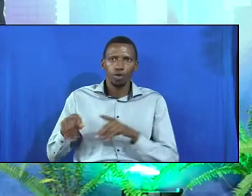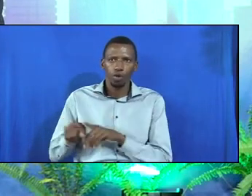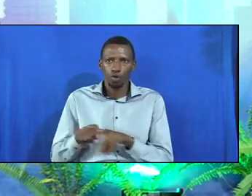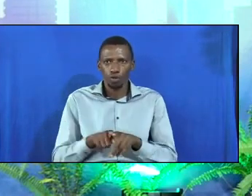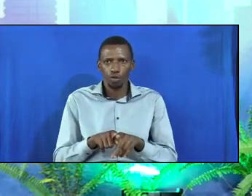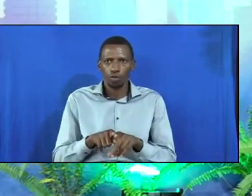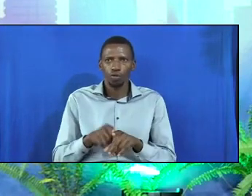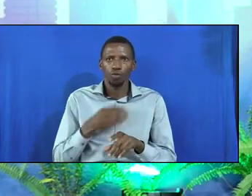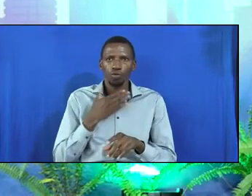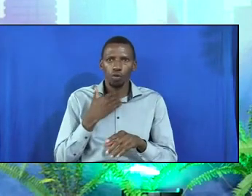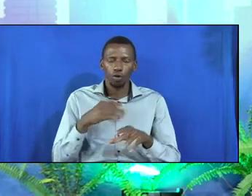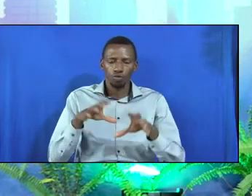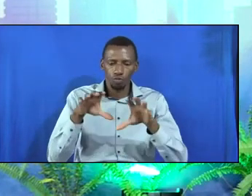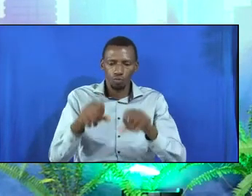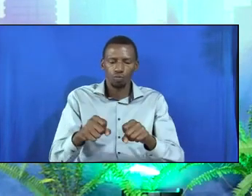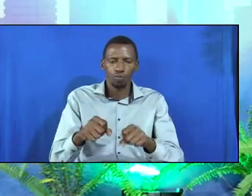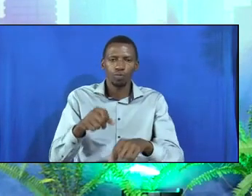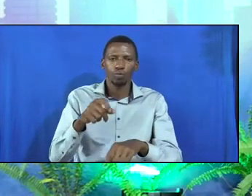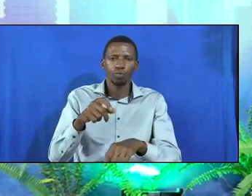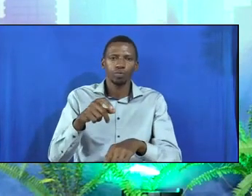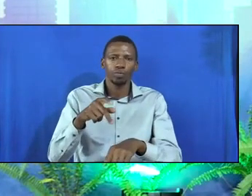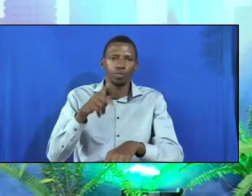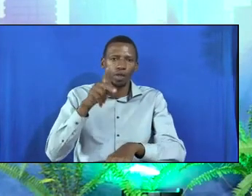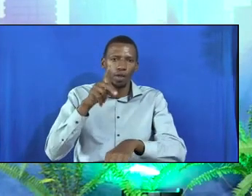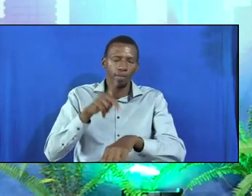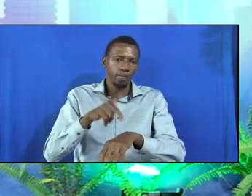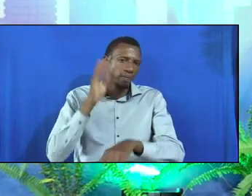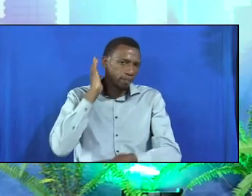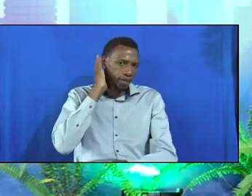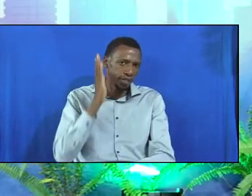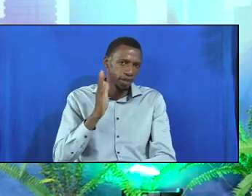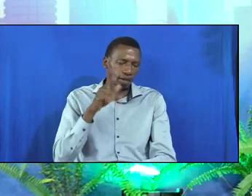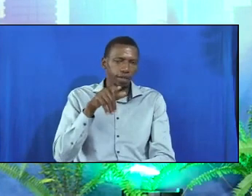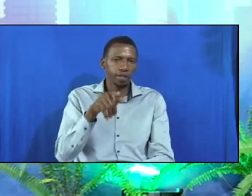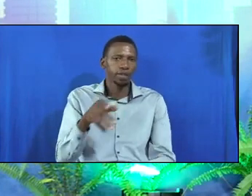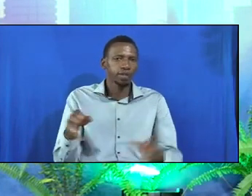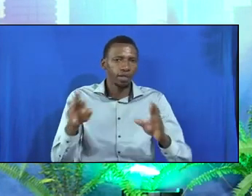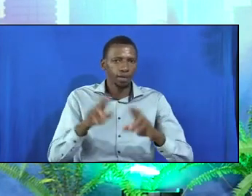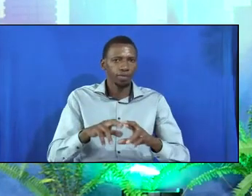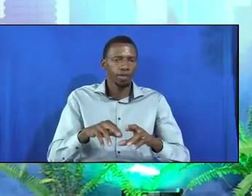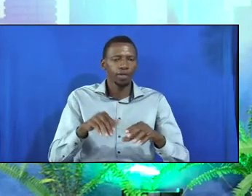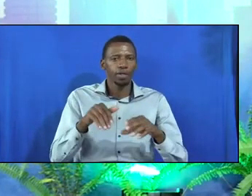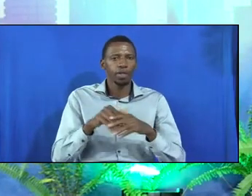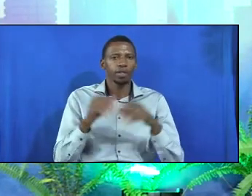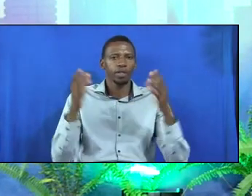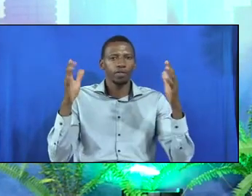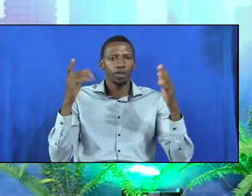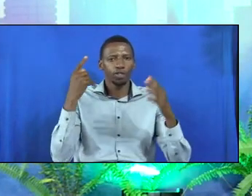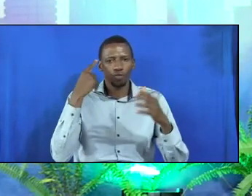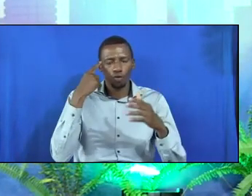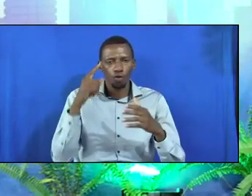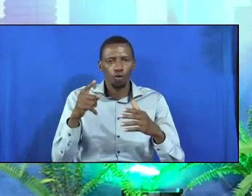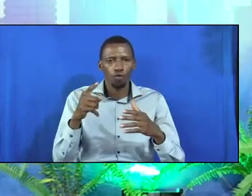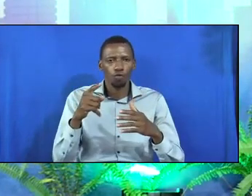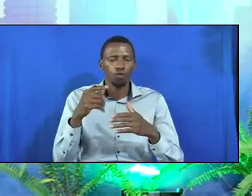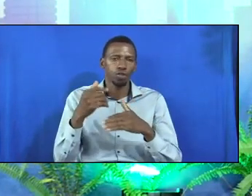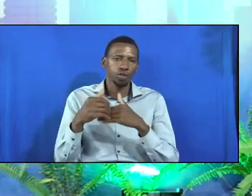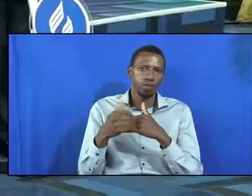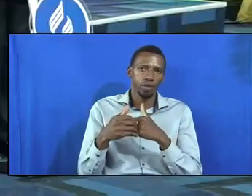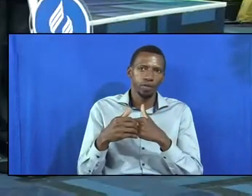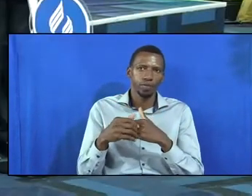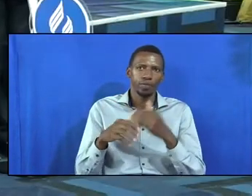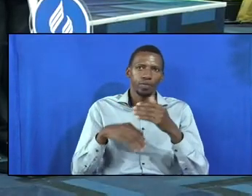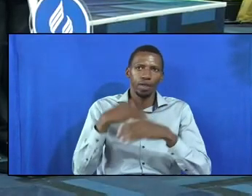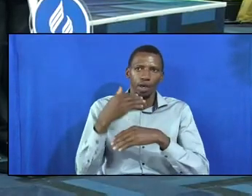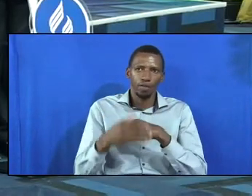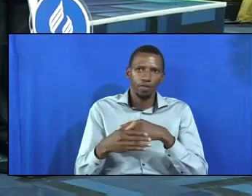This happened during the festival of unleavened bread. After arresting him, he